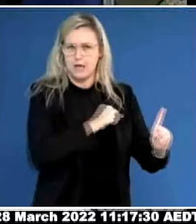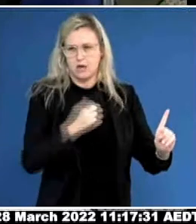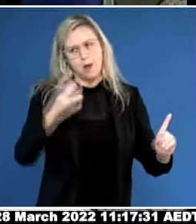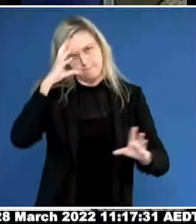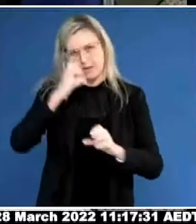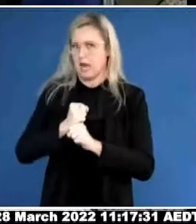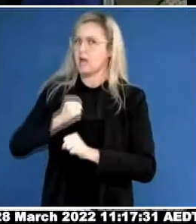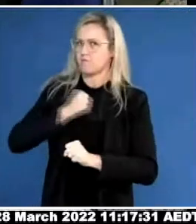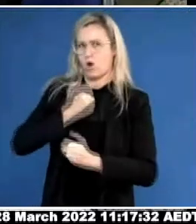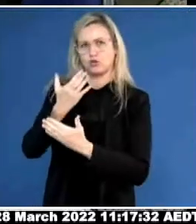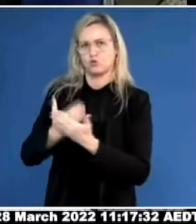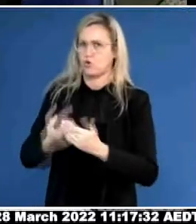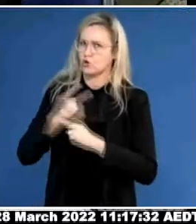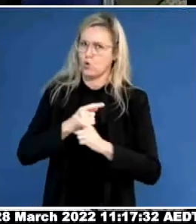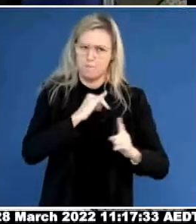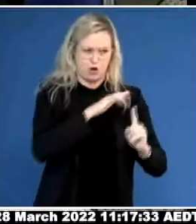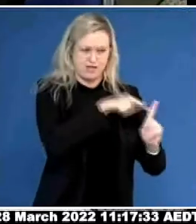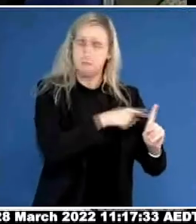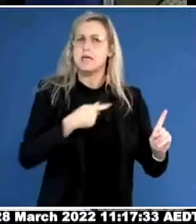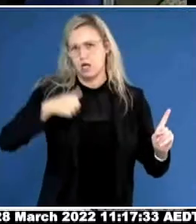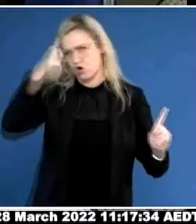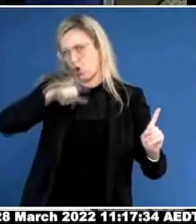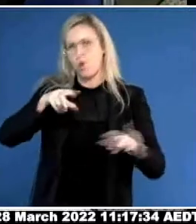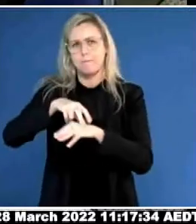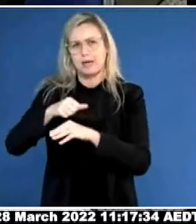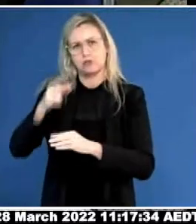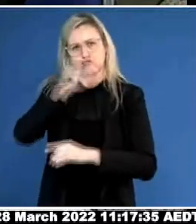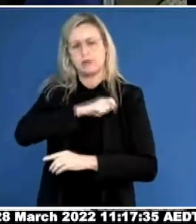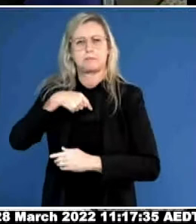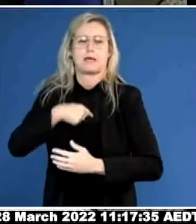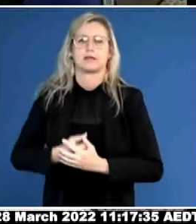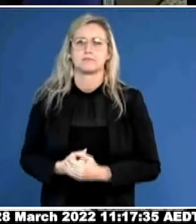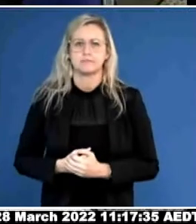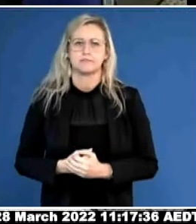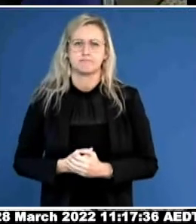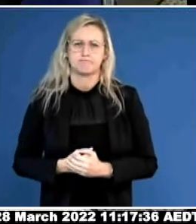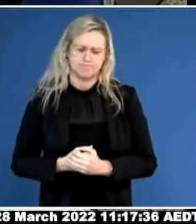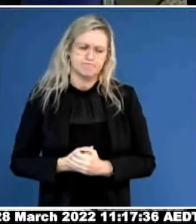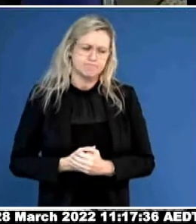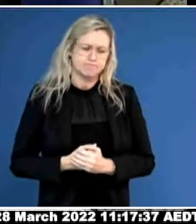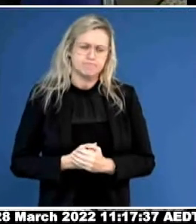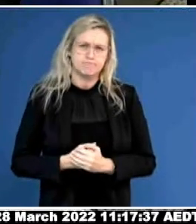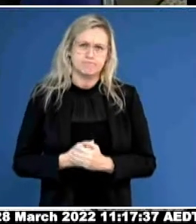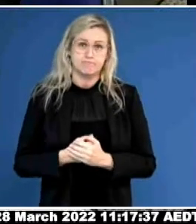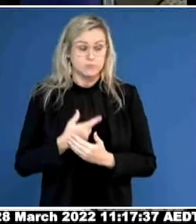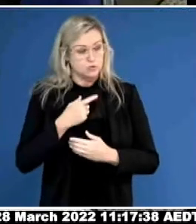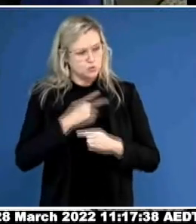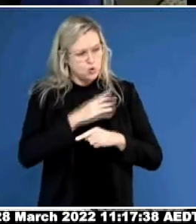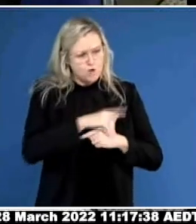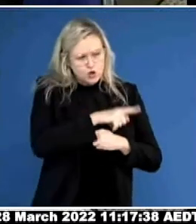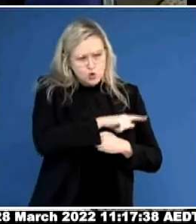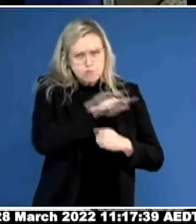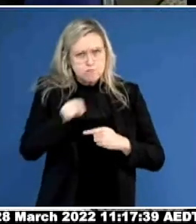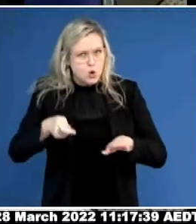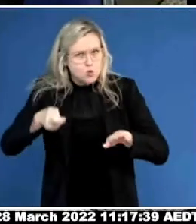So. And when you went to court, that was pretty hard, wasn't it? Yeah, it was. And